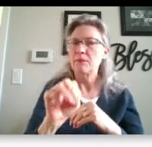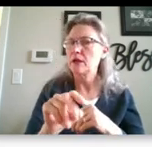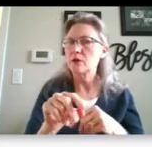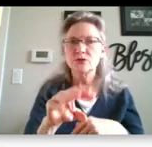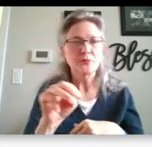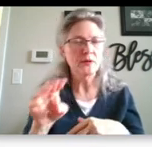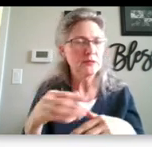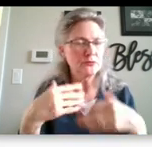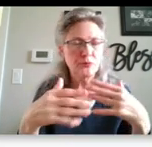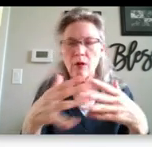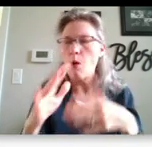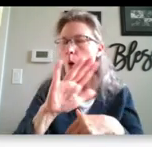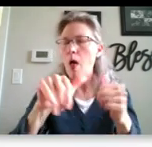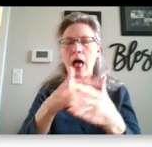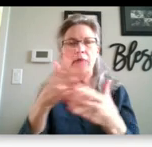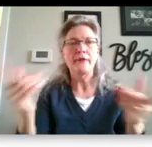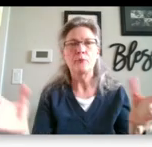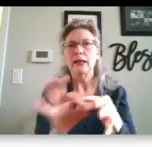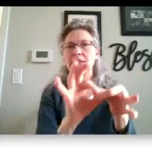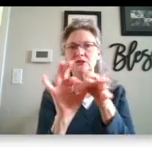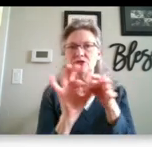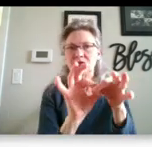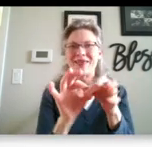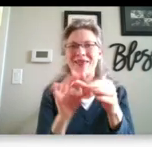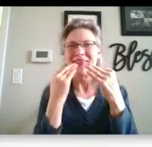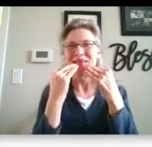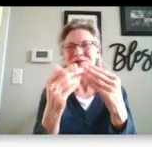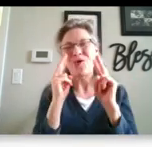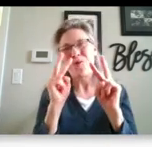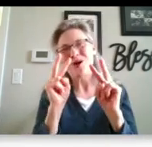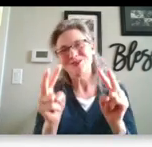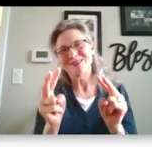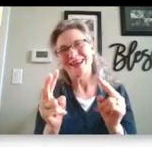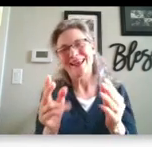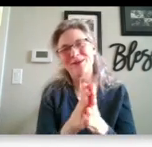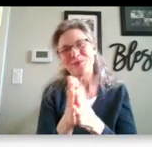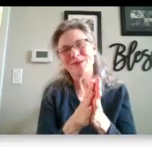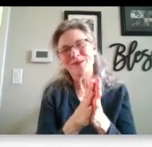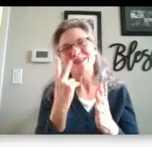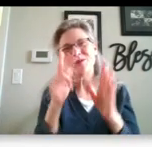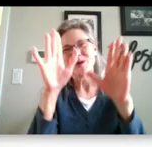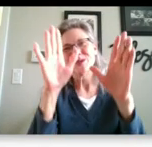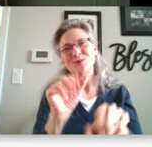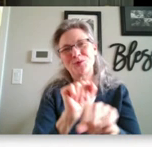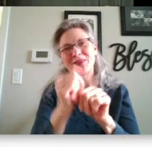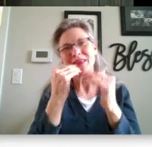for tuning in, and I can't wait to see some of your awesome work that you're going to be sharing. Thanks, guys.